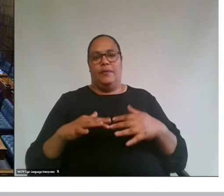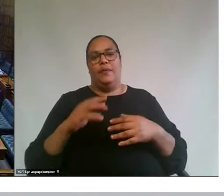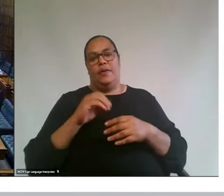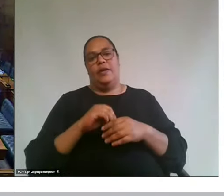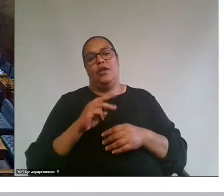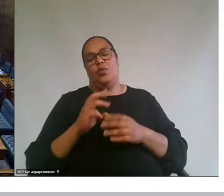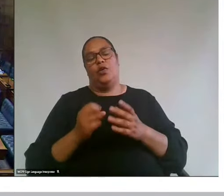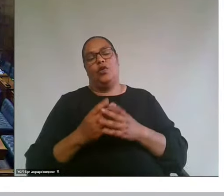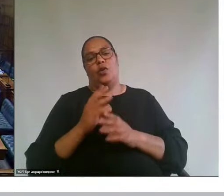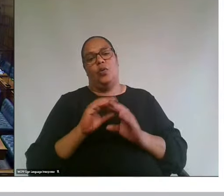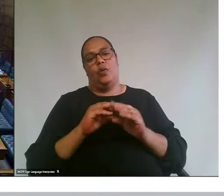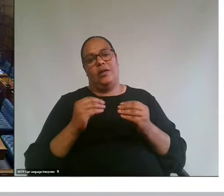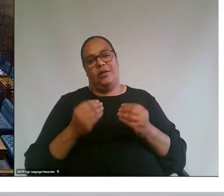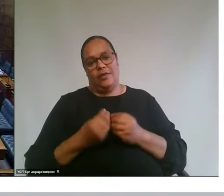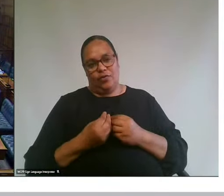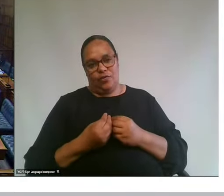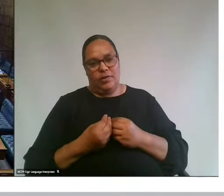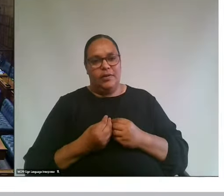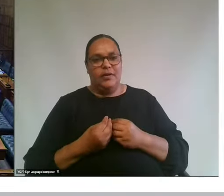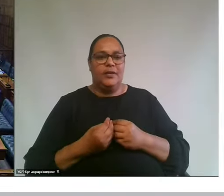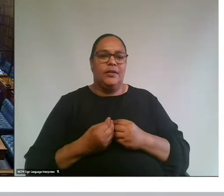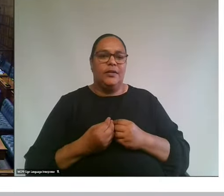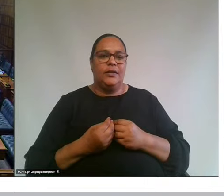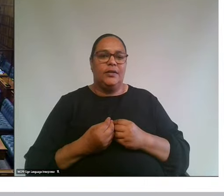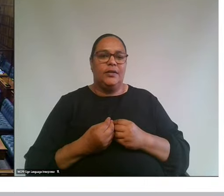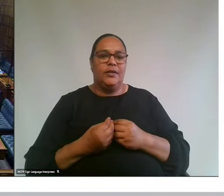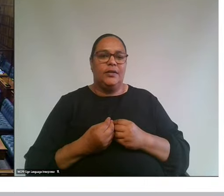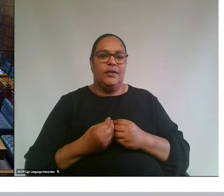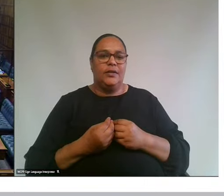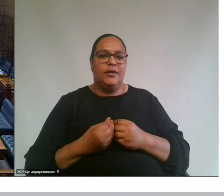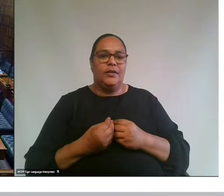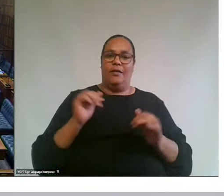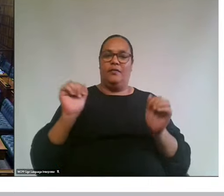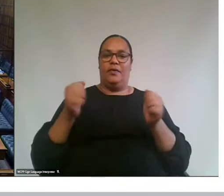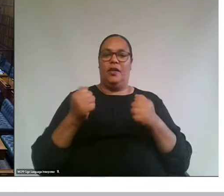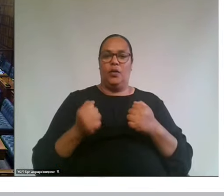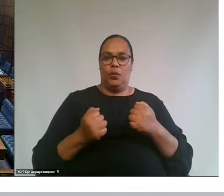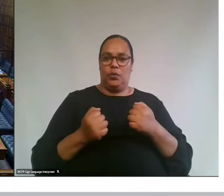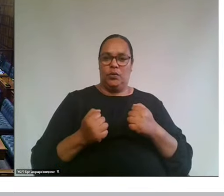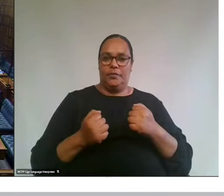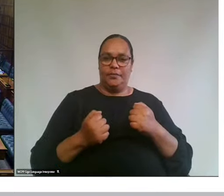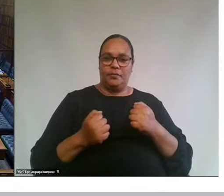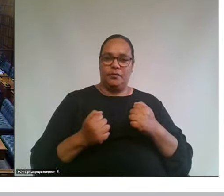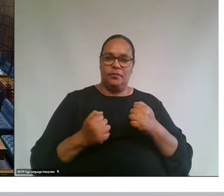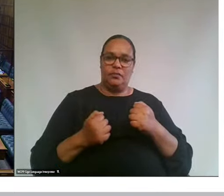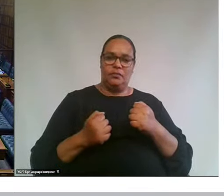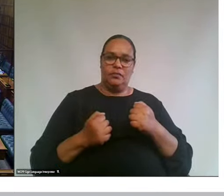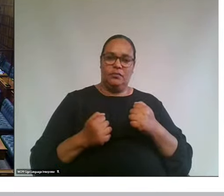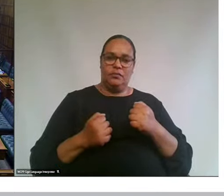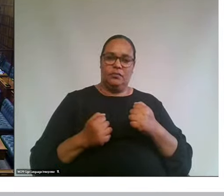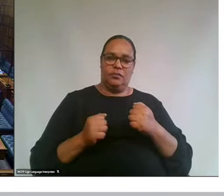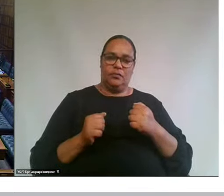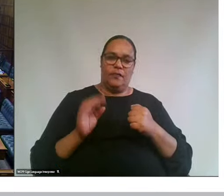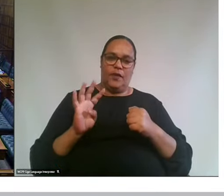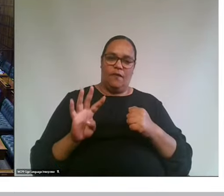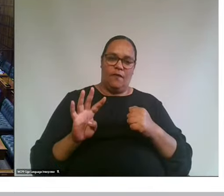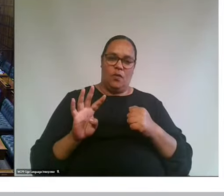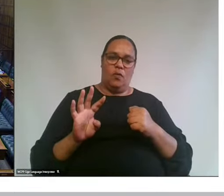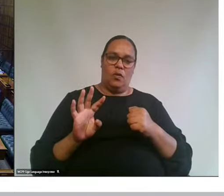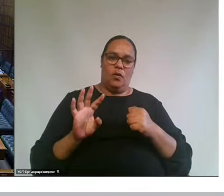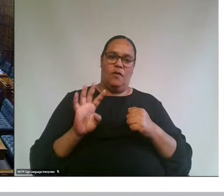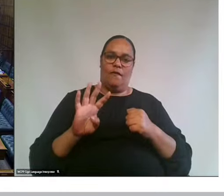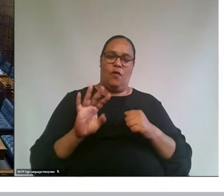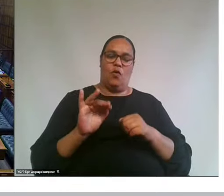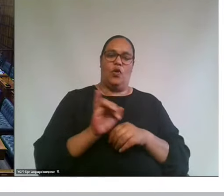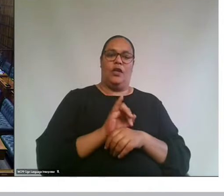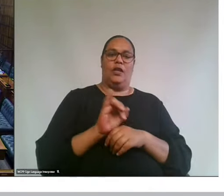wcro organization uh to date we have recruited four four of the